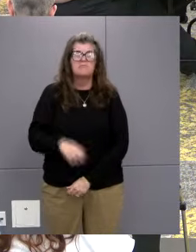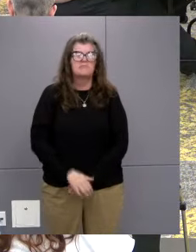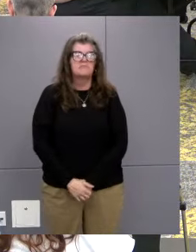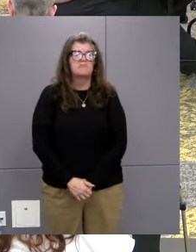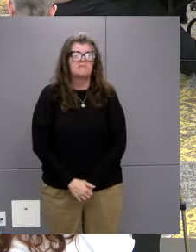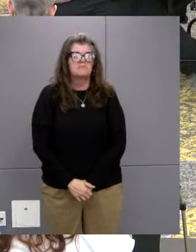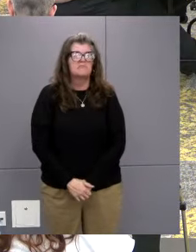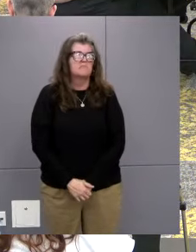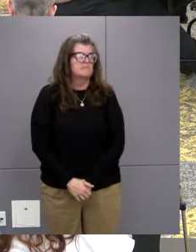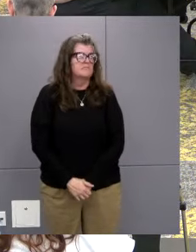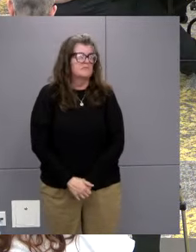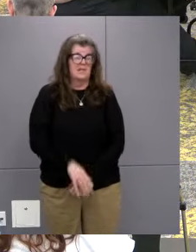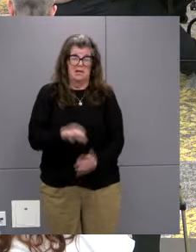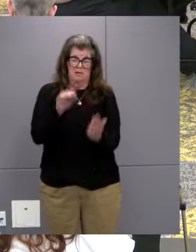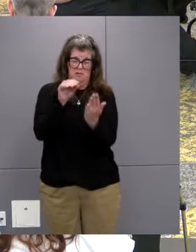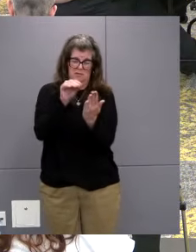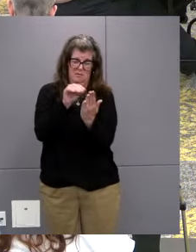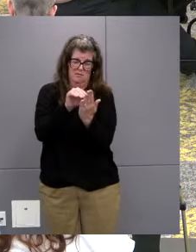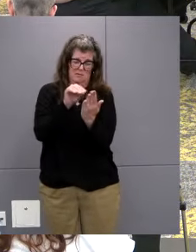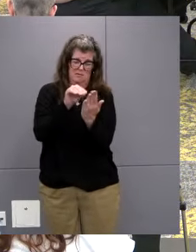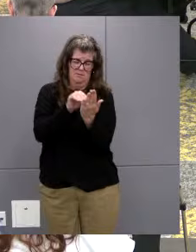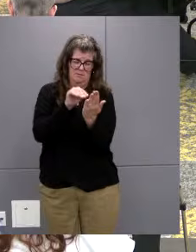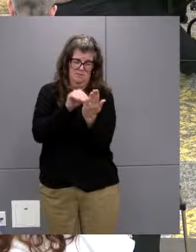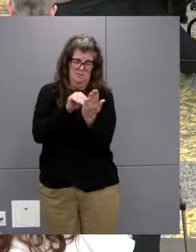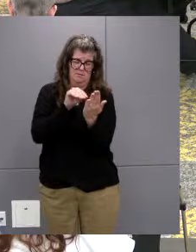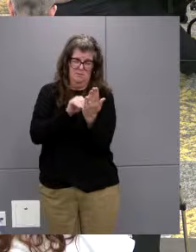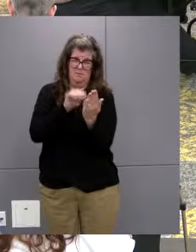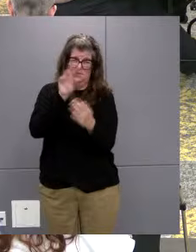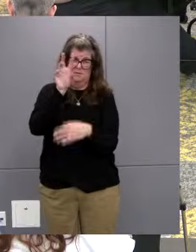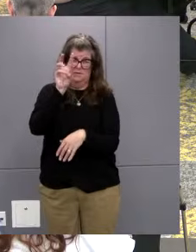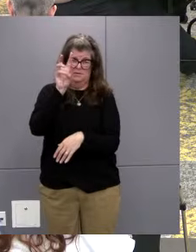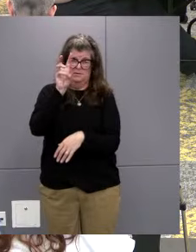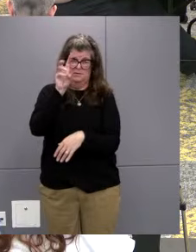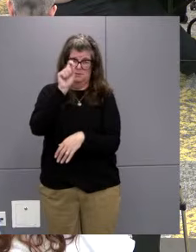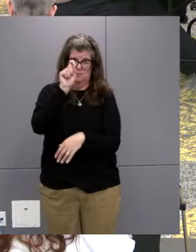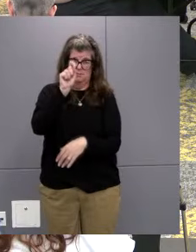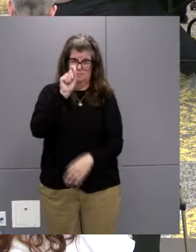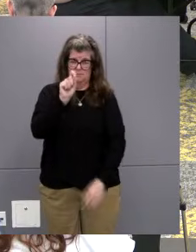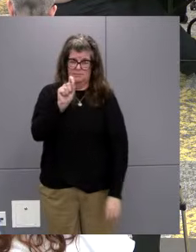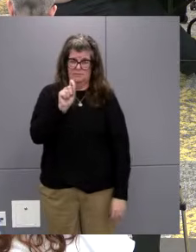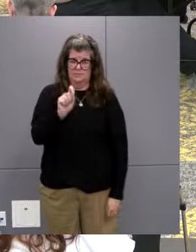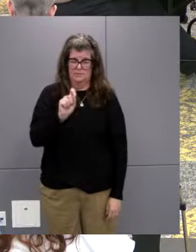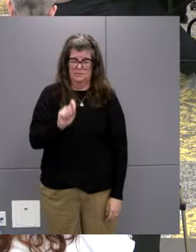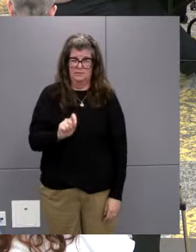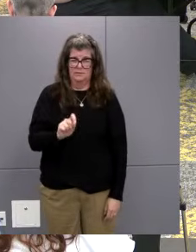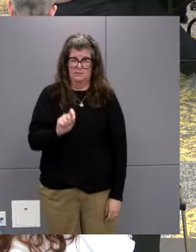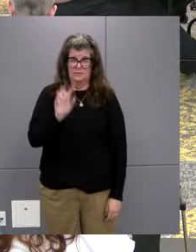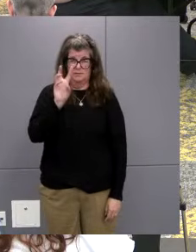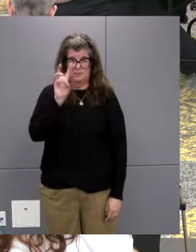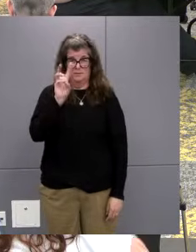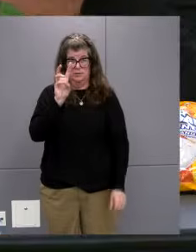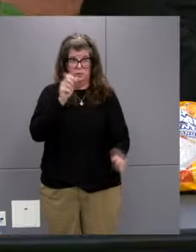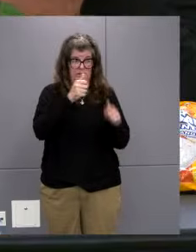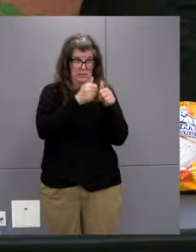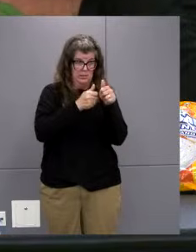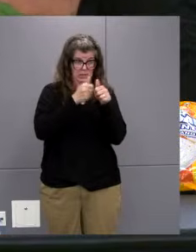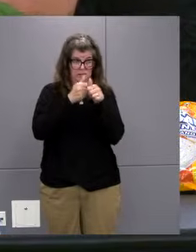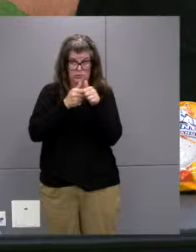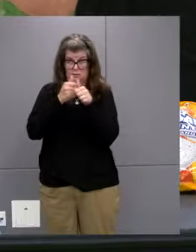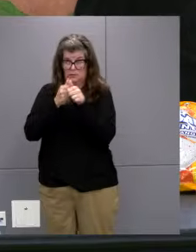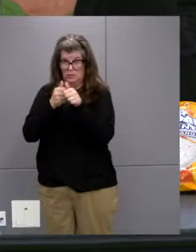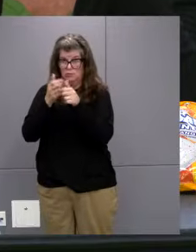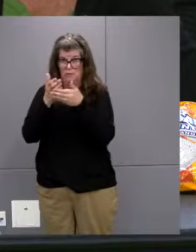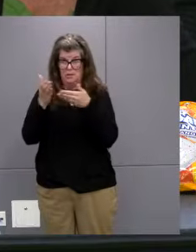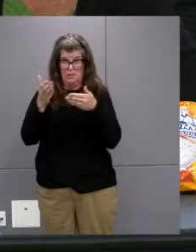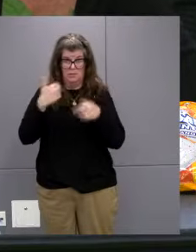The things that are listed there, the 6 points, those were not individual items that we on the board policy